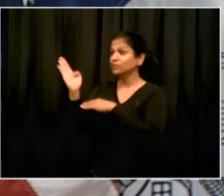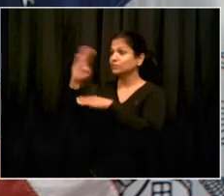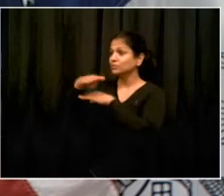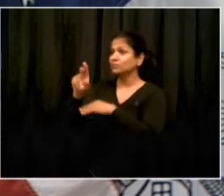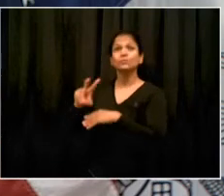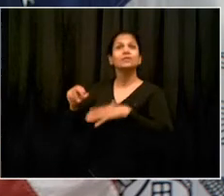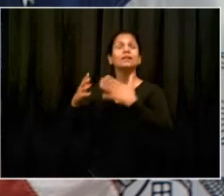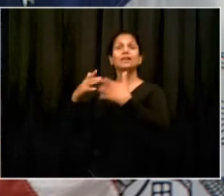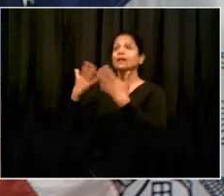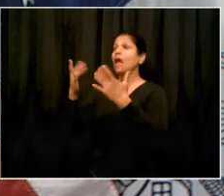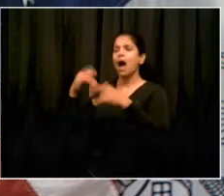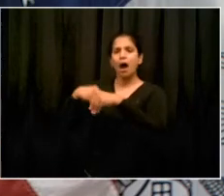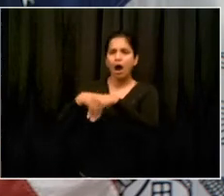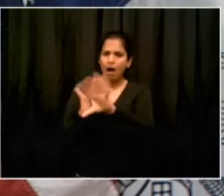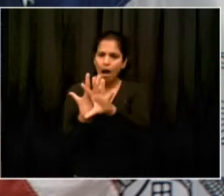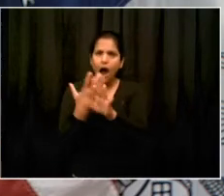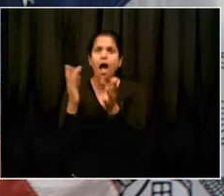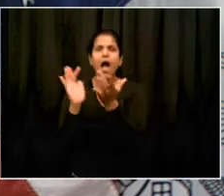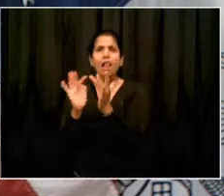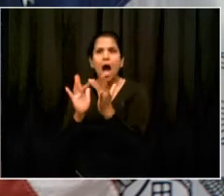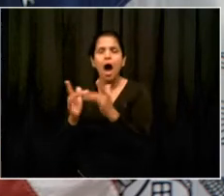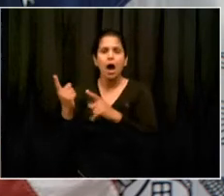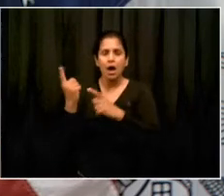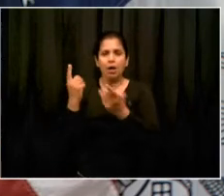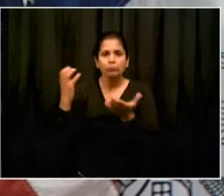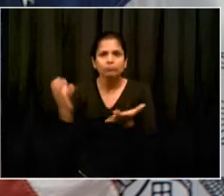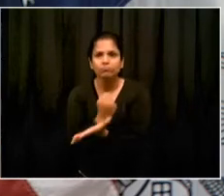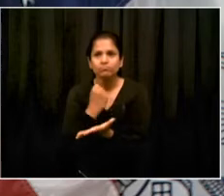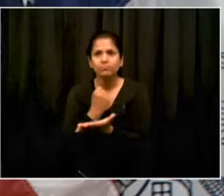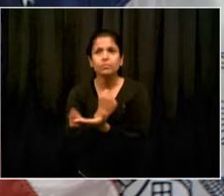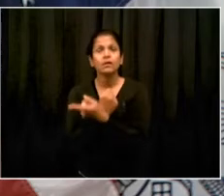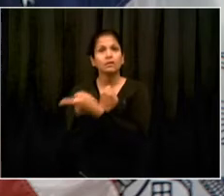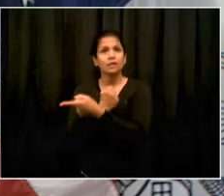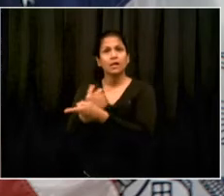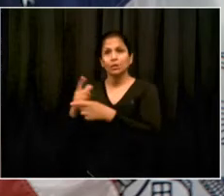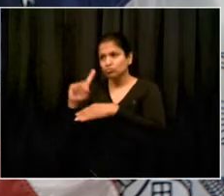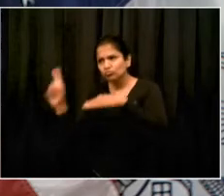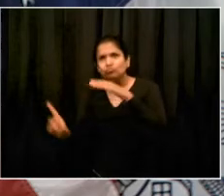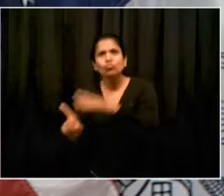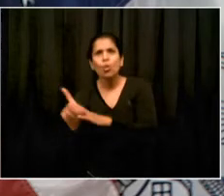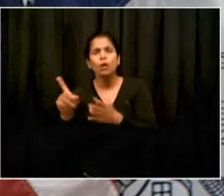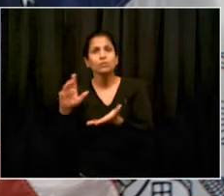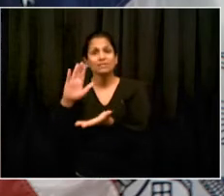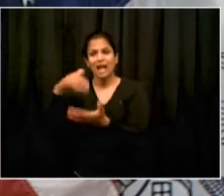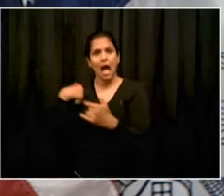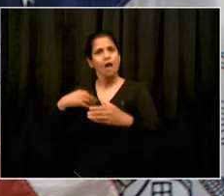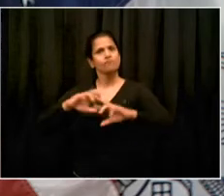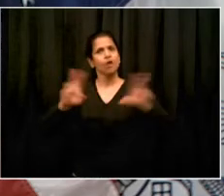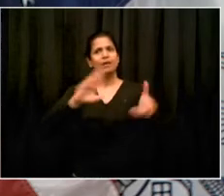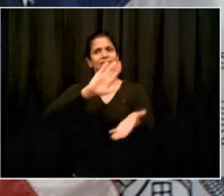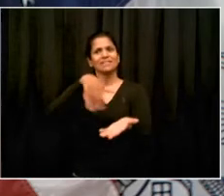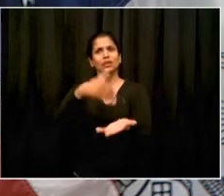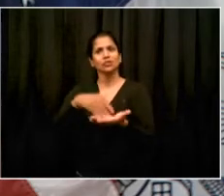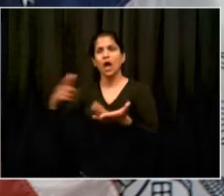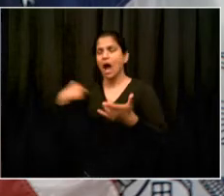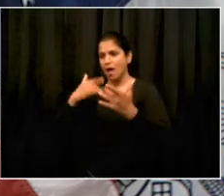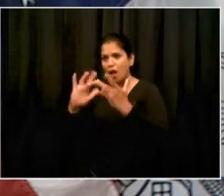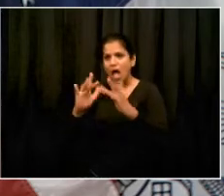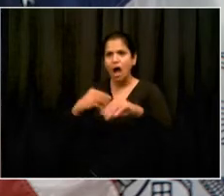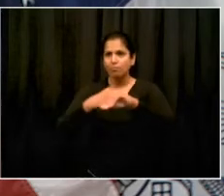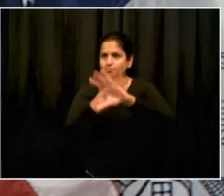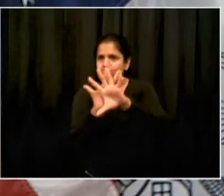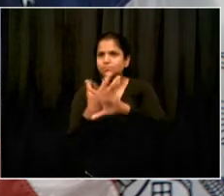made a priority to make sure that they get this support, and we're going to keep building it out and provide for as many people